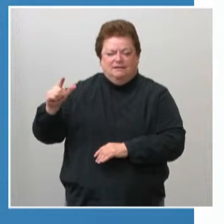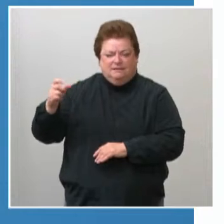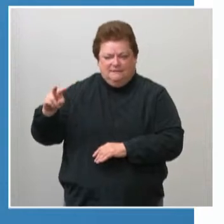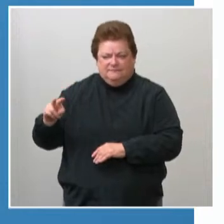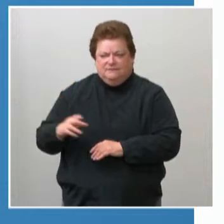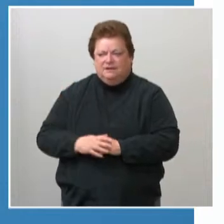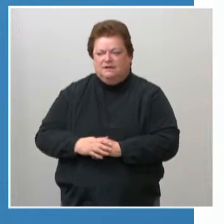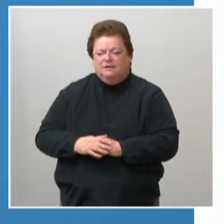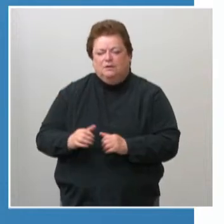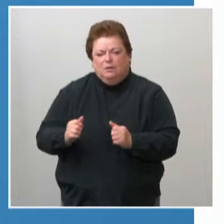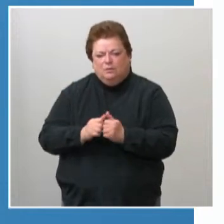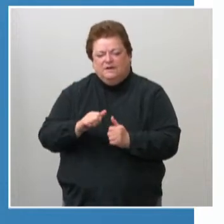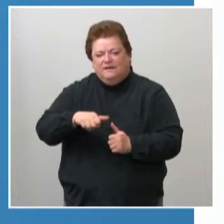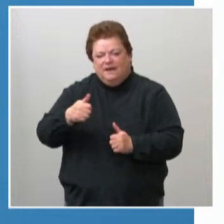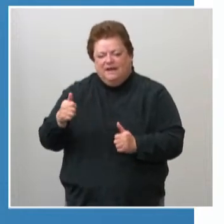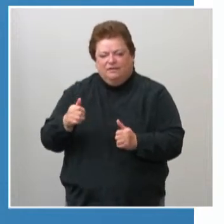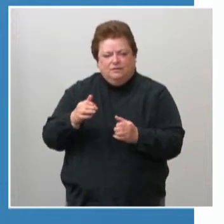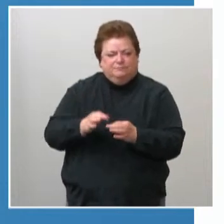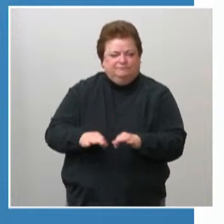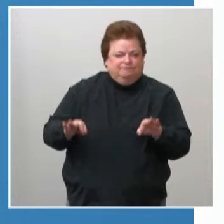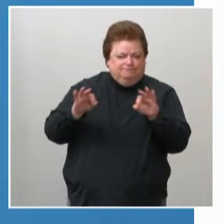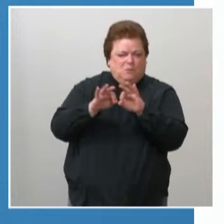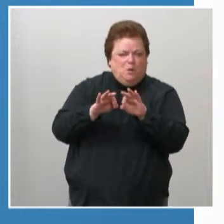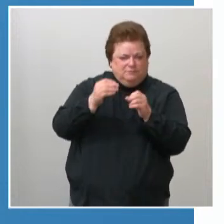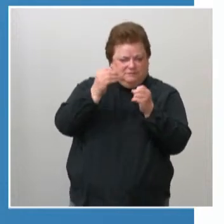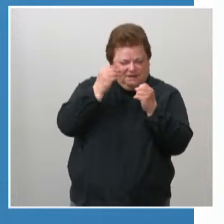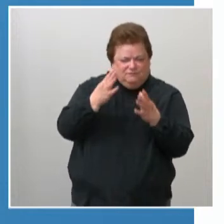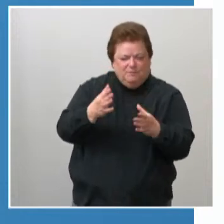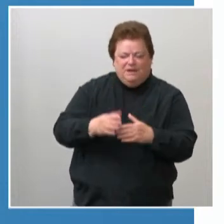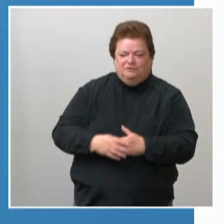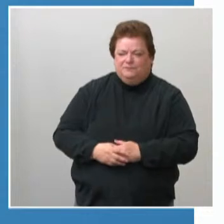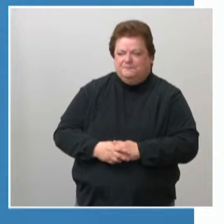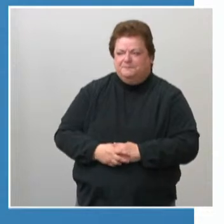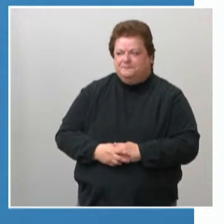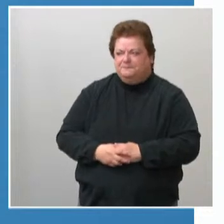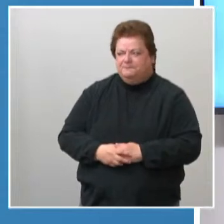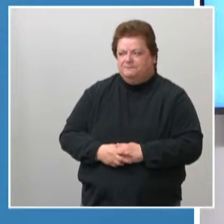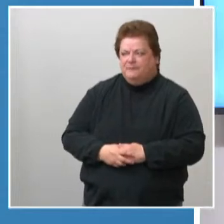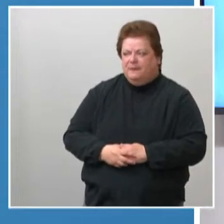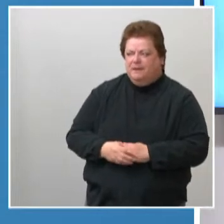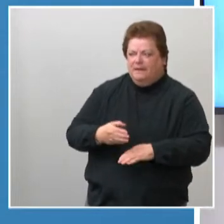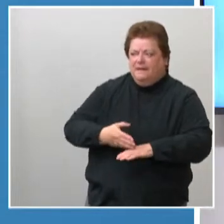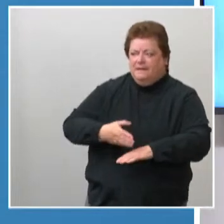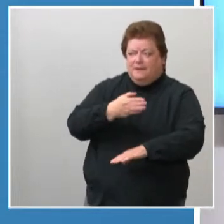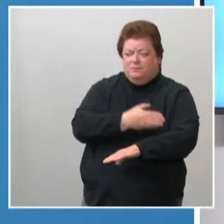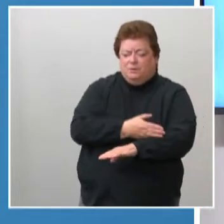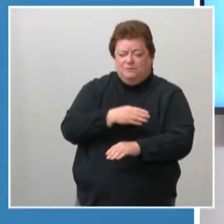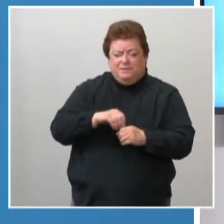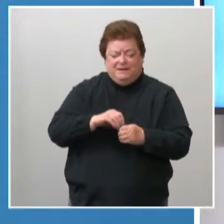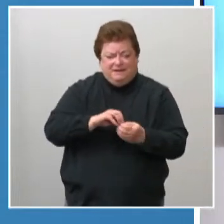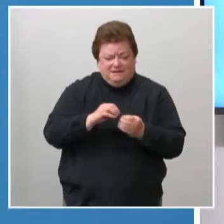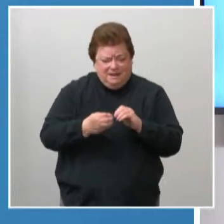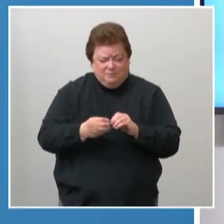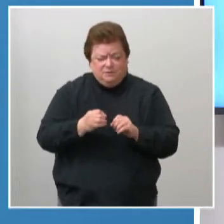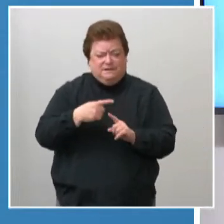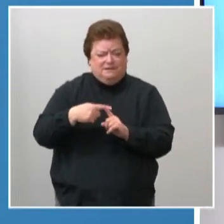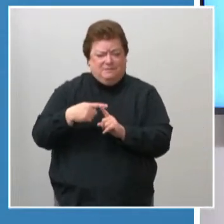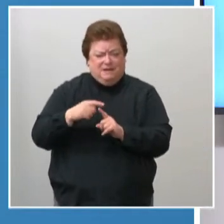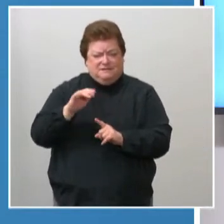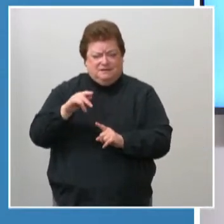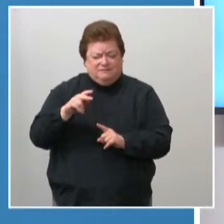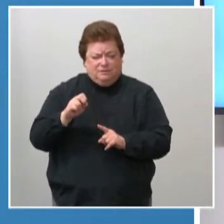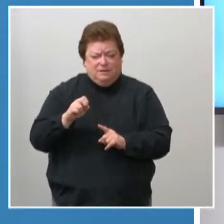covid19.lincoln.ne.gov, along with other valuable information and guidance. The improvement in case numbers and positivity rate